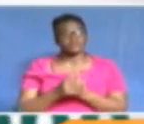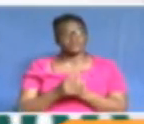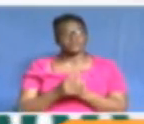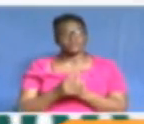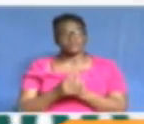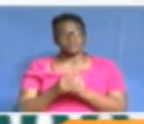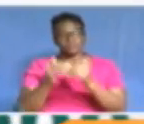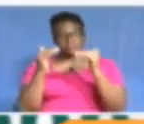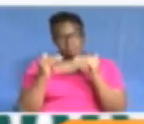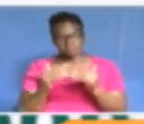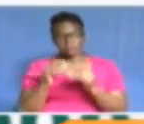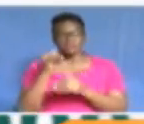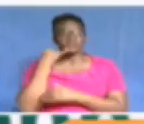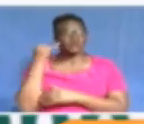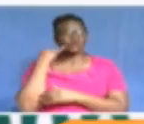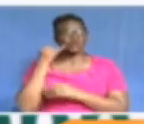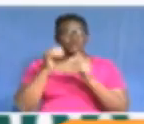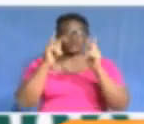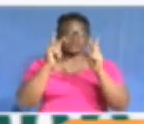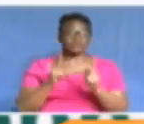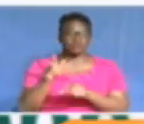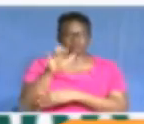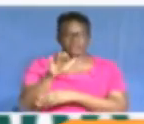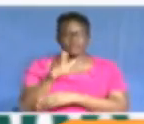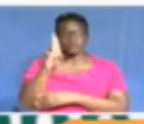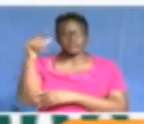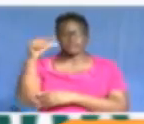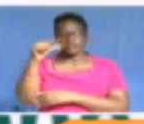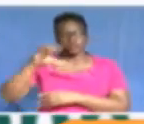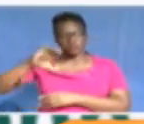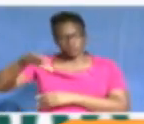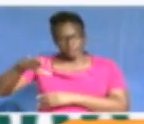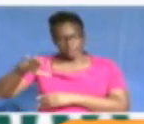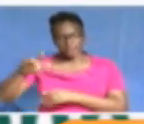square feet. Then Nakuru, Kisumu, and Uasin Gishu are also oversupplied.